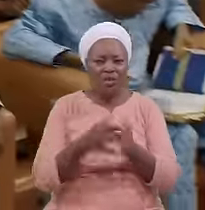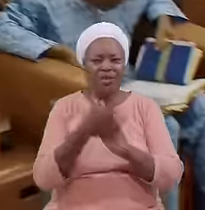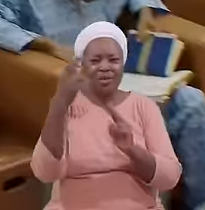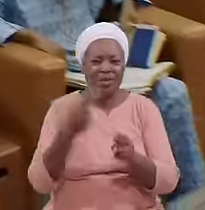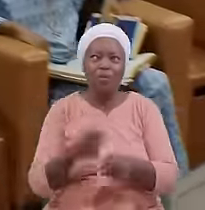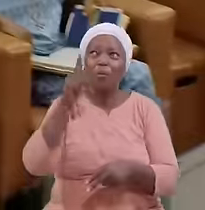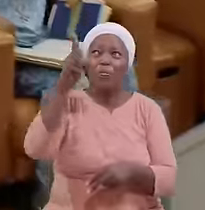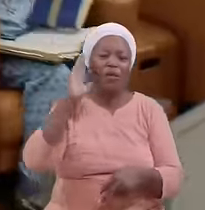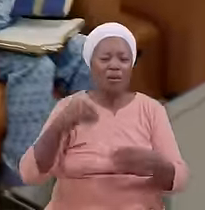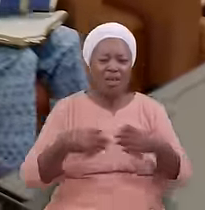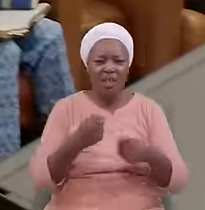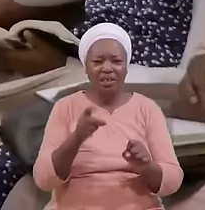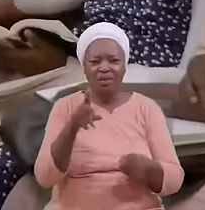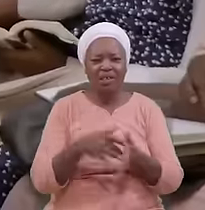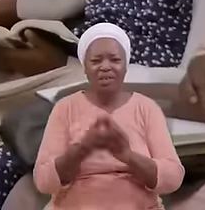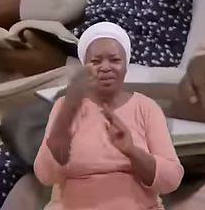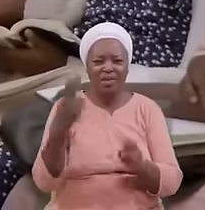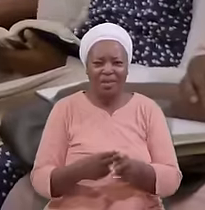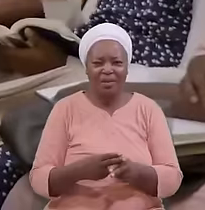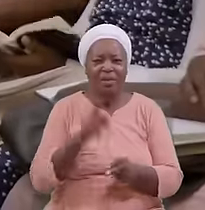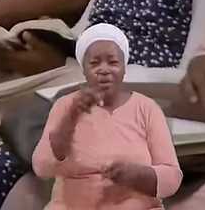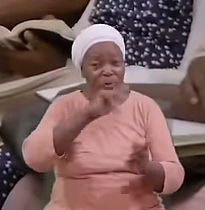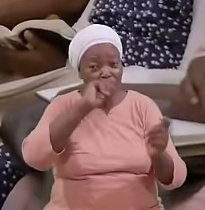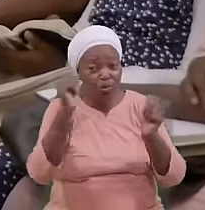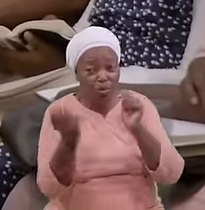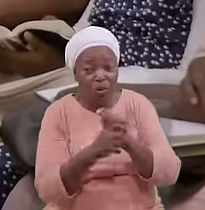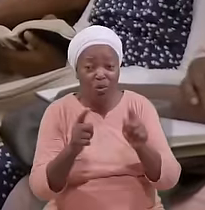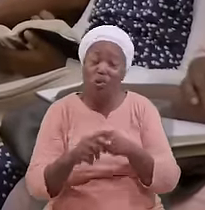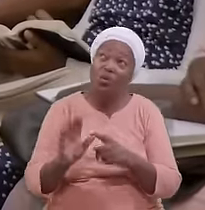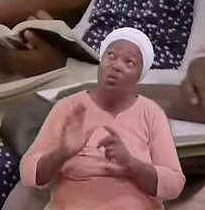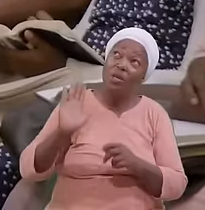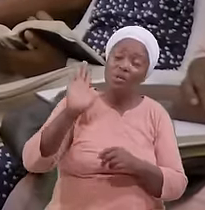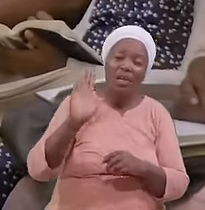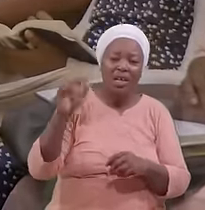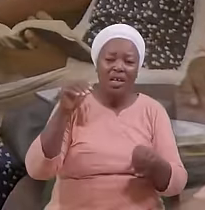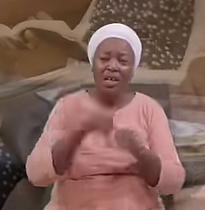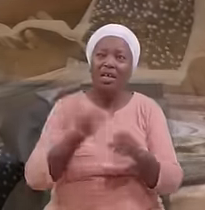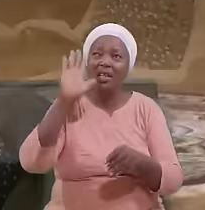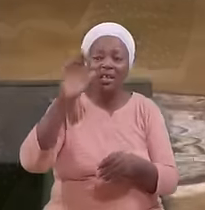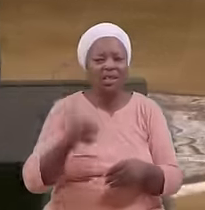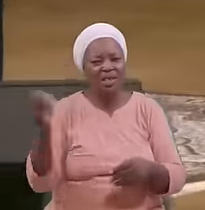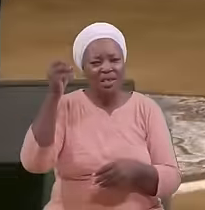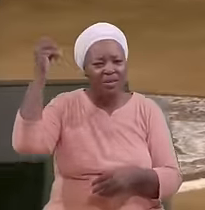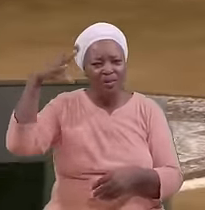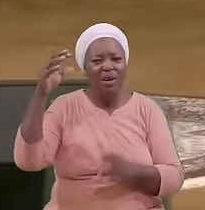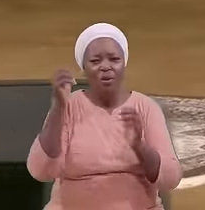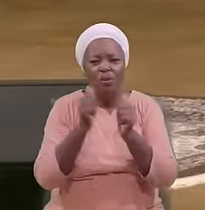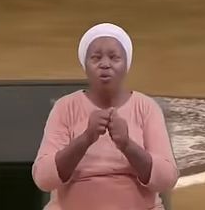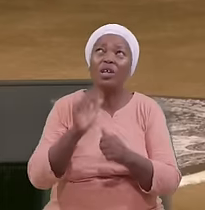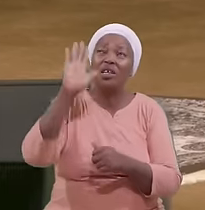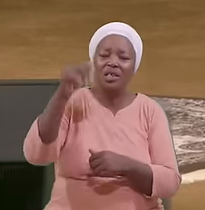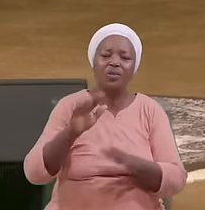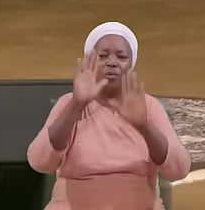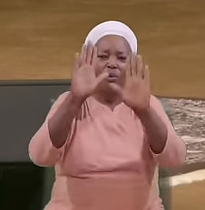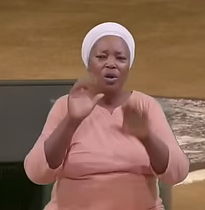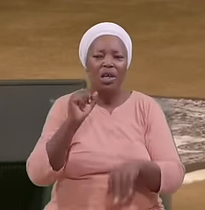said, he will heal you. You turn to him in his grace with his wonders